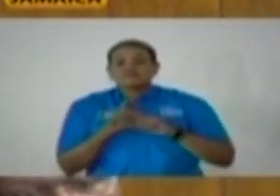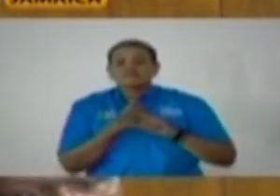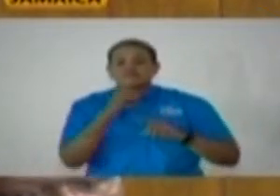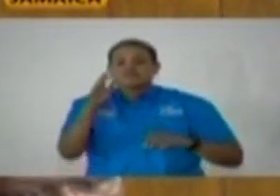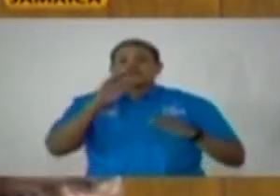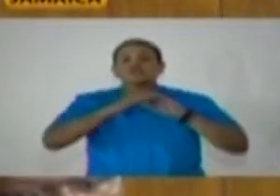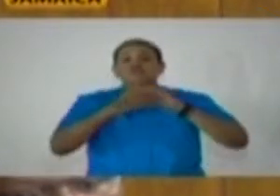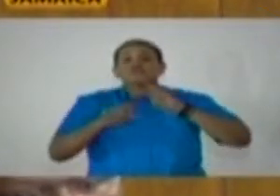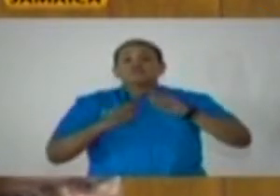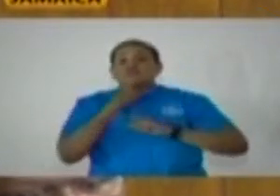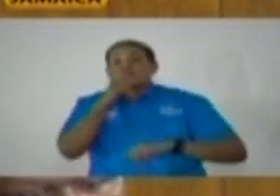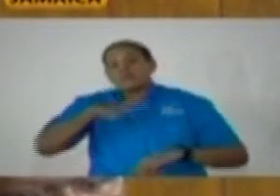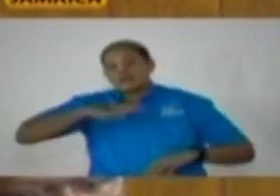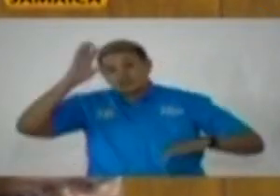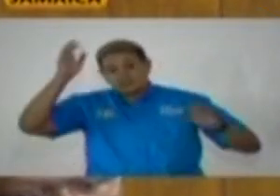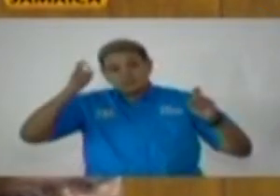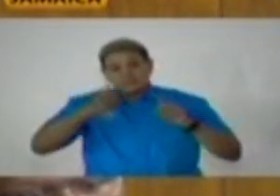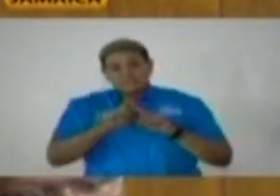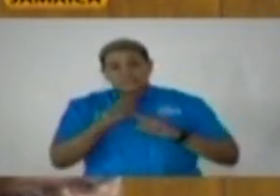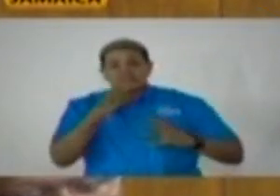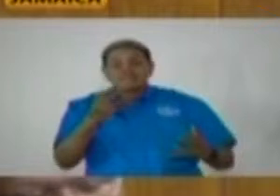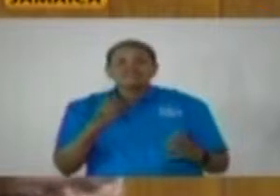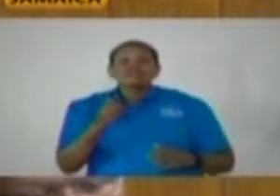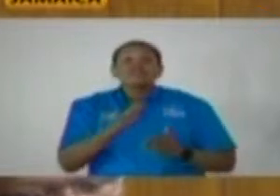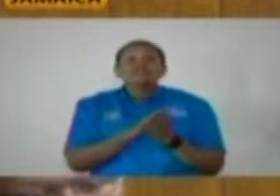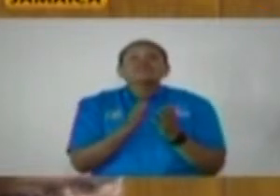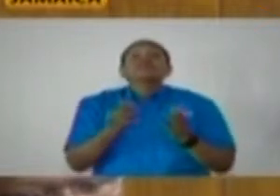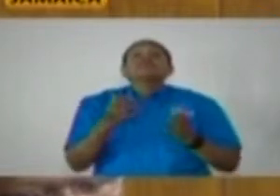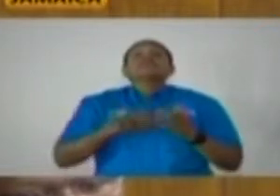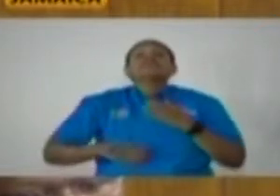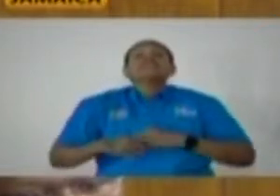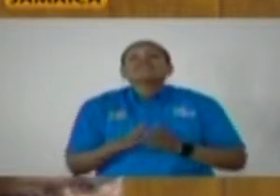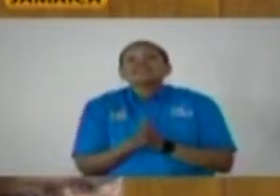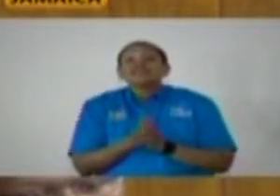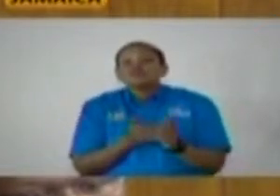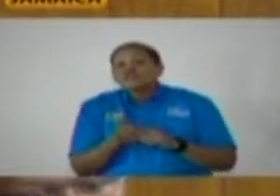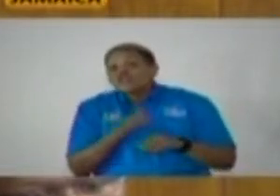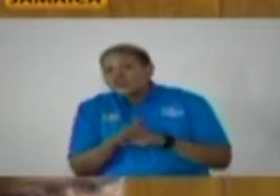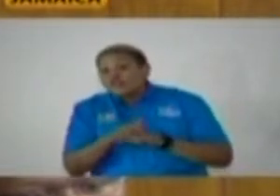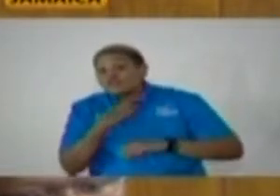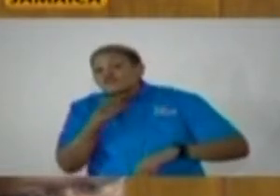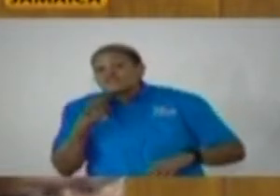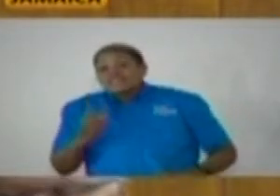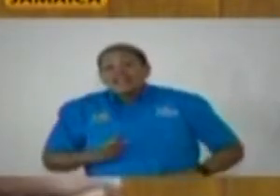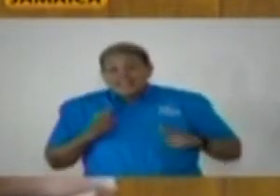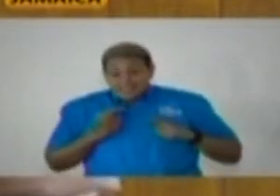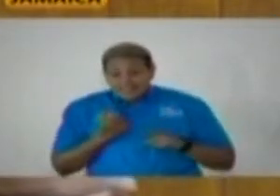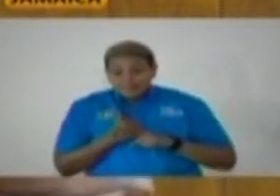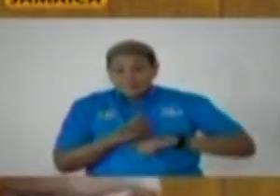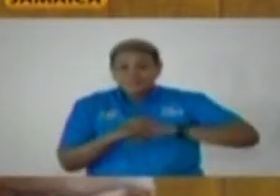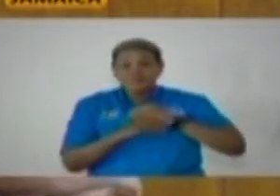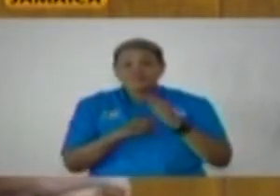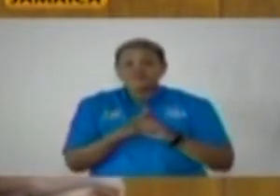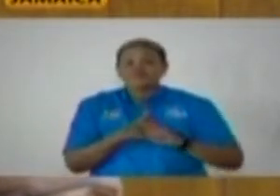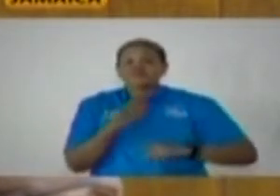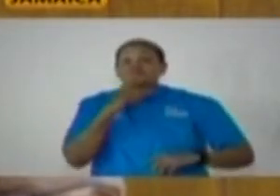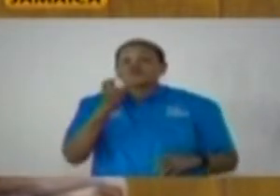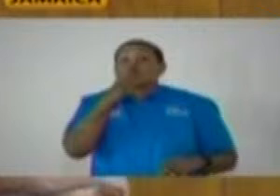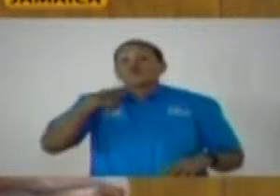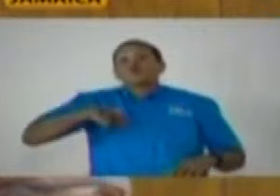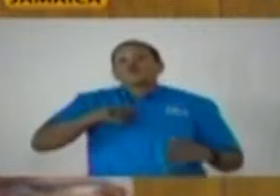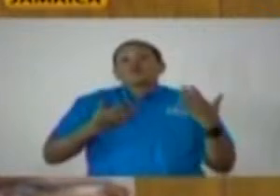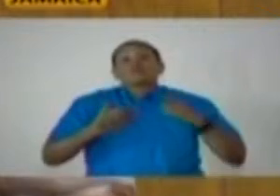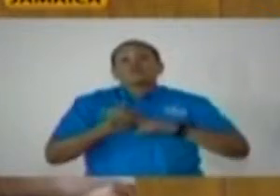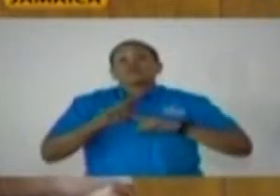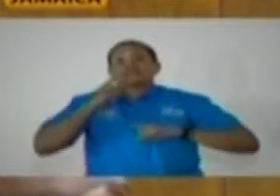Jamaicans, Madam Speaker, are desperate enough to risk their lives to get to somewhere else. But who we might